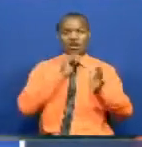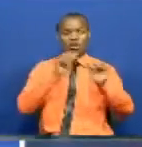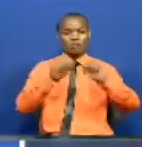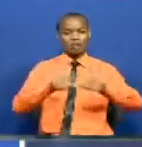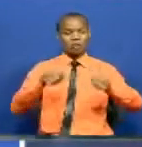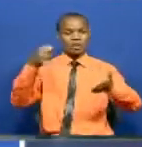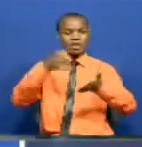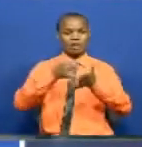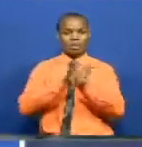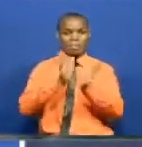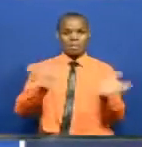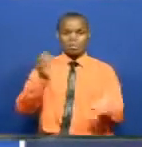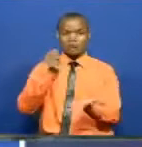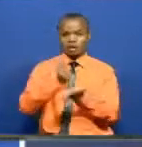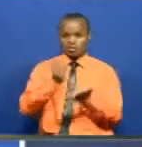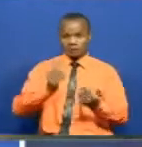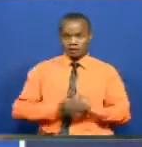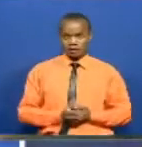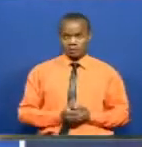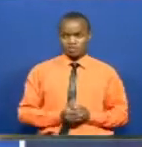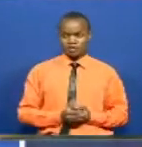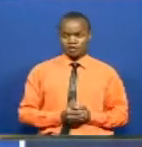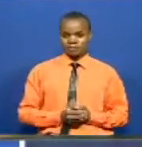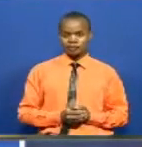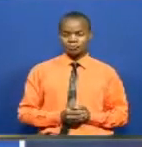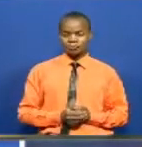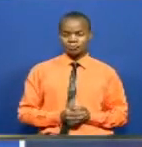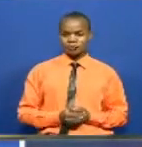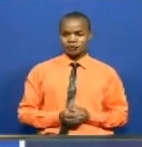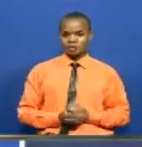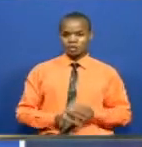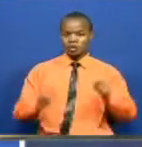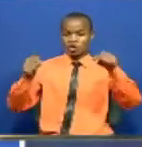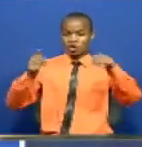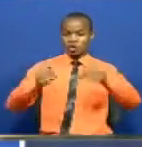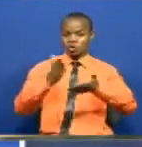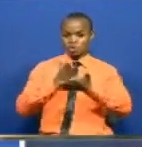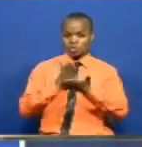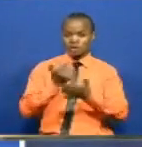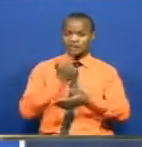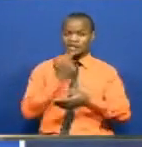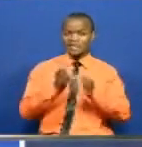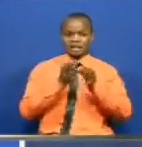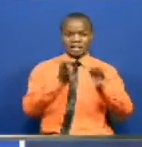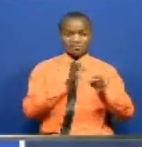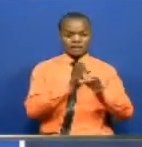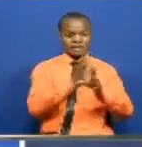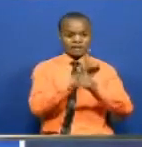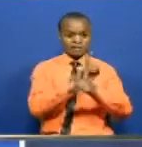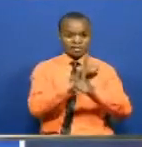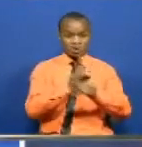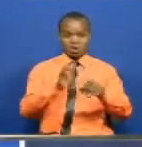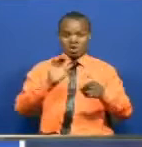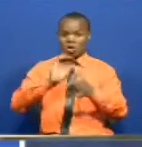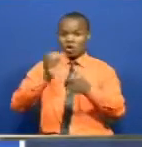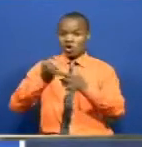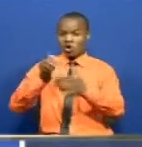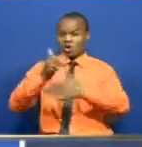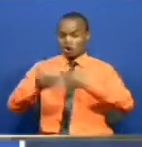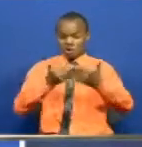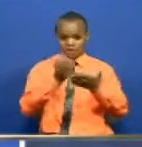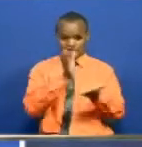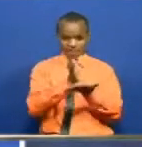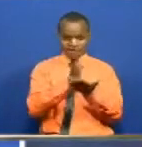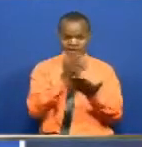office. Mention will be on 25th of September 2020 to confirm that the defense has been served with all the evidential material that